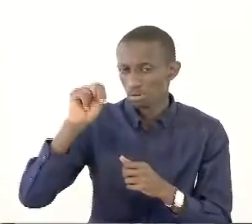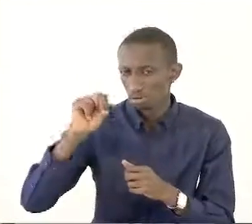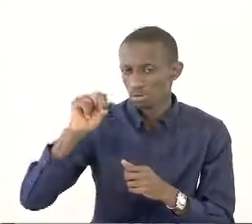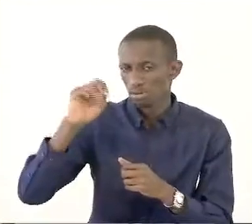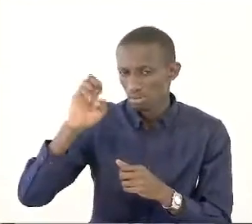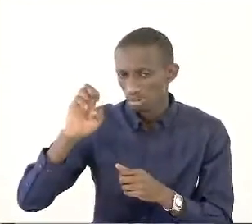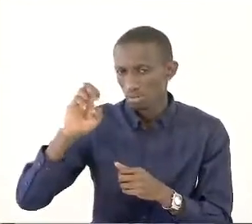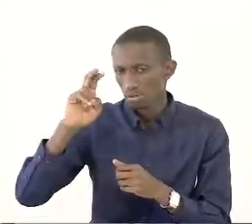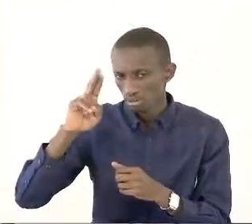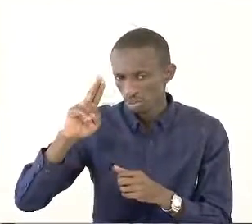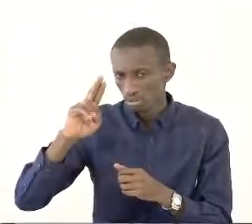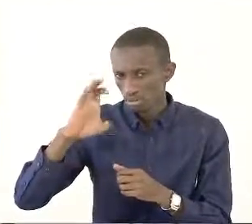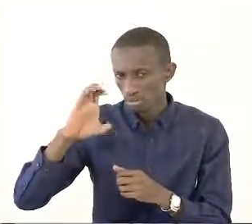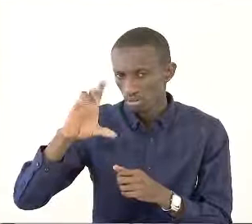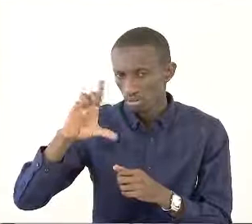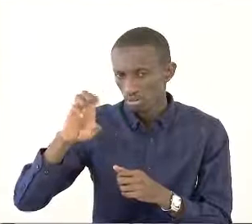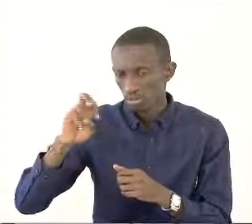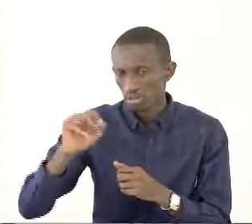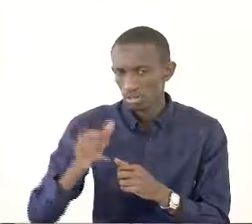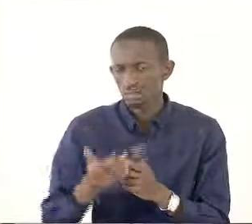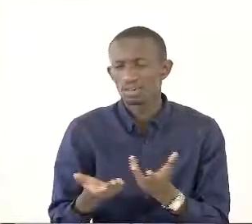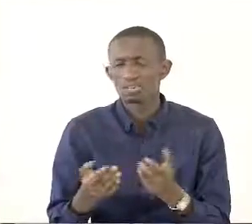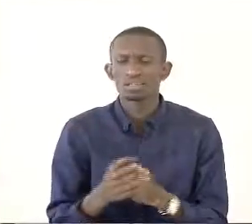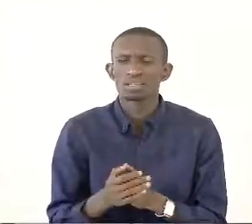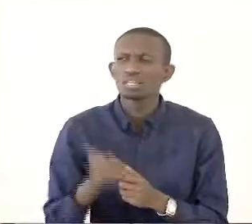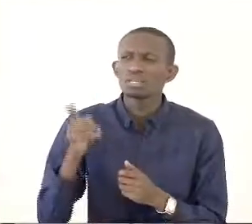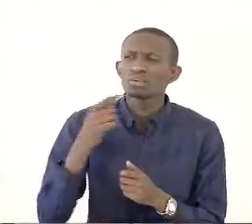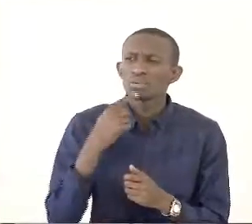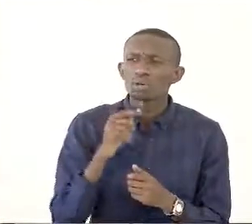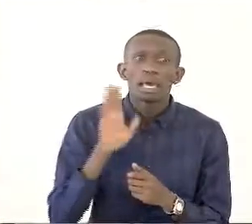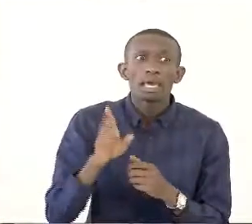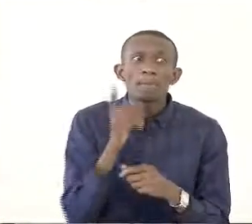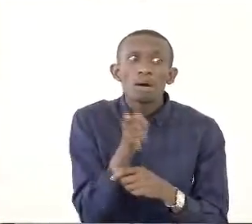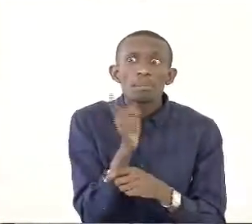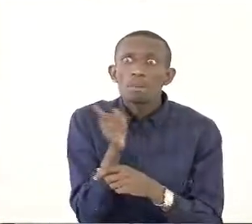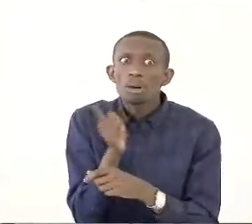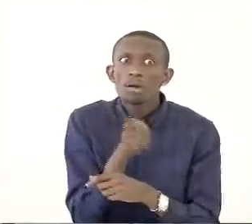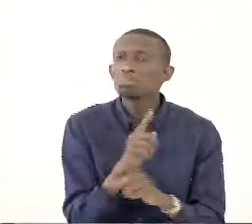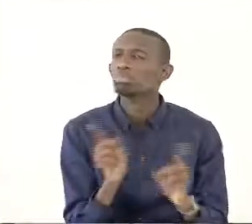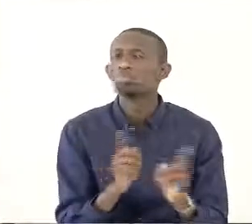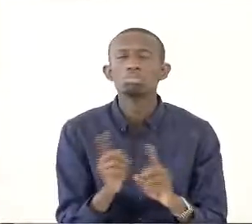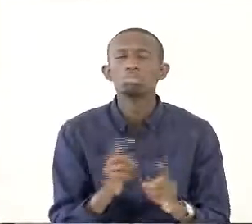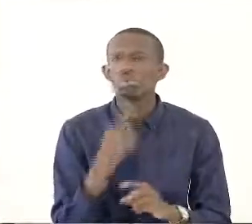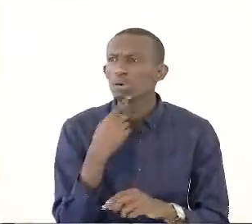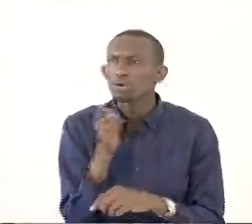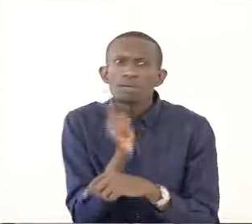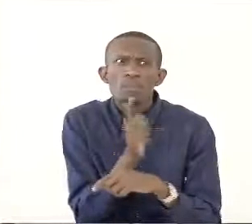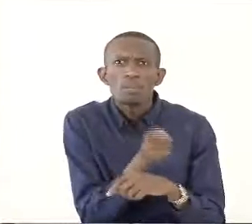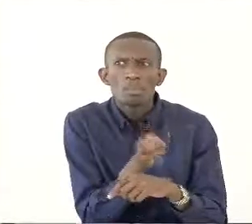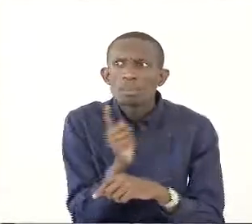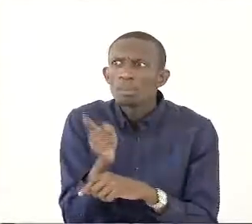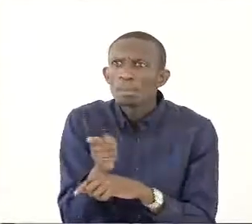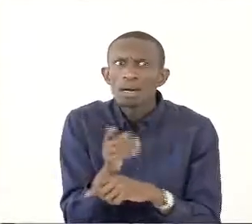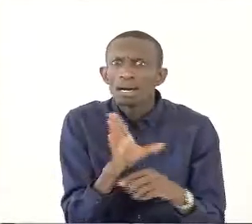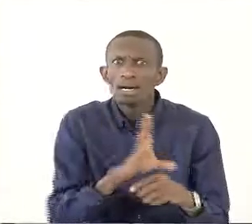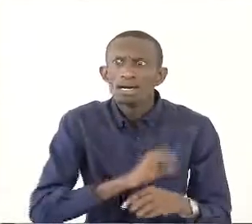one is not going out to tell you whether you are in danger, because you are, it is only